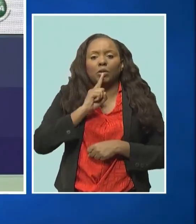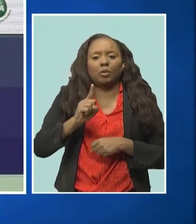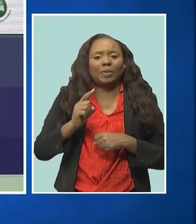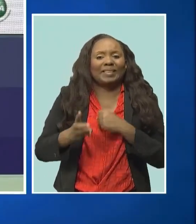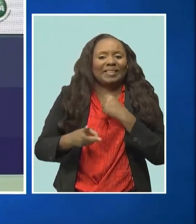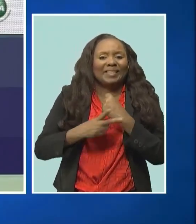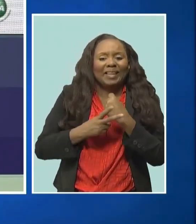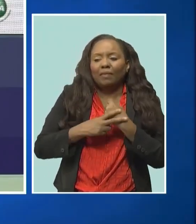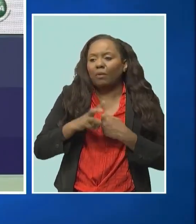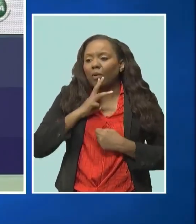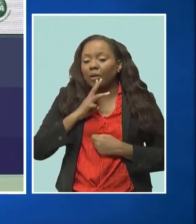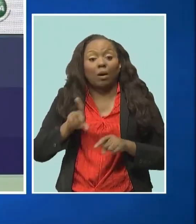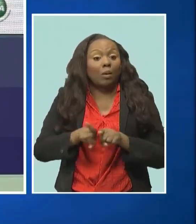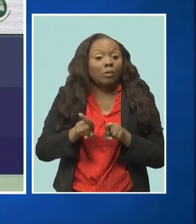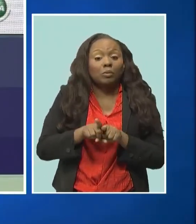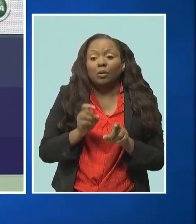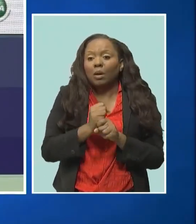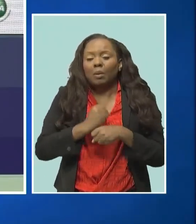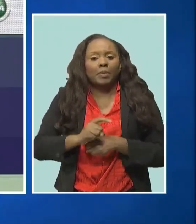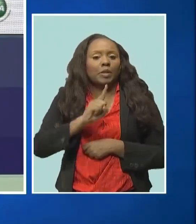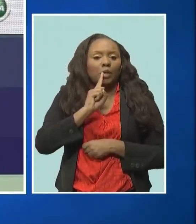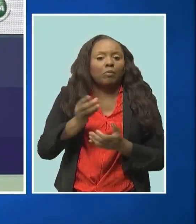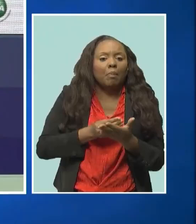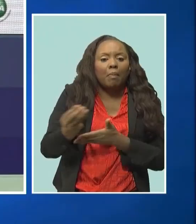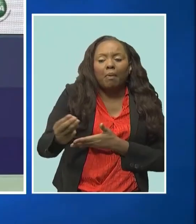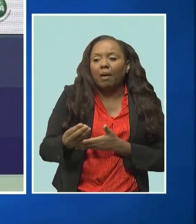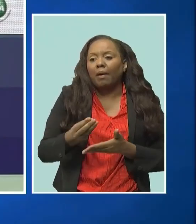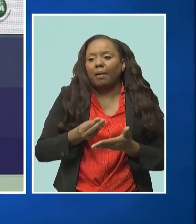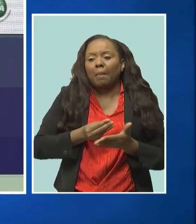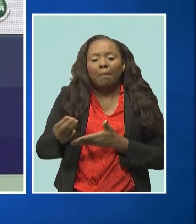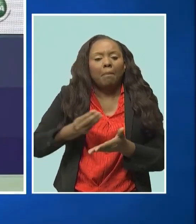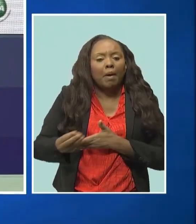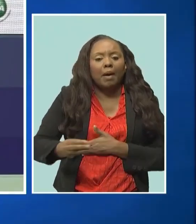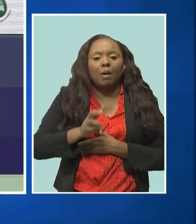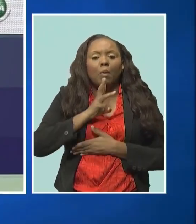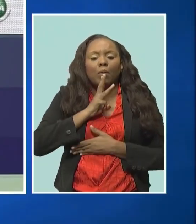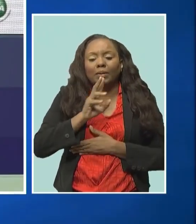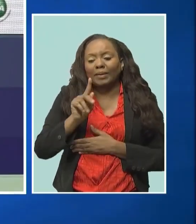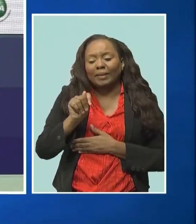conservation devices for the bathrooms and the showers, is absolutely imperative.